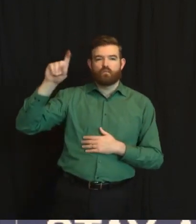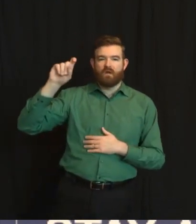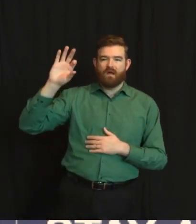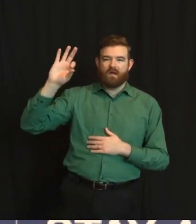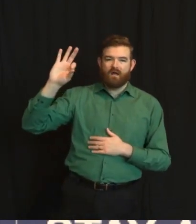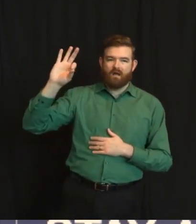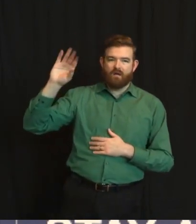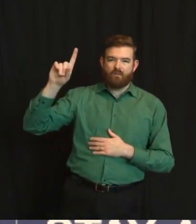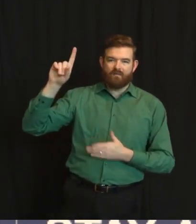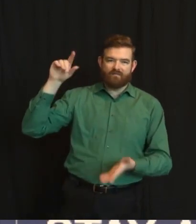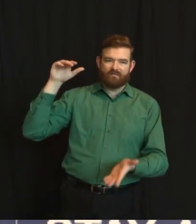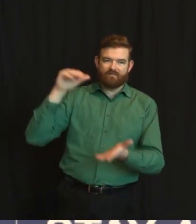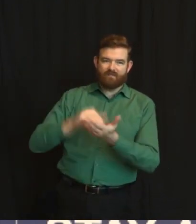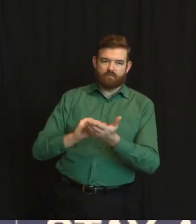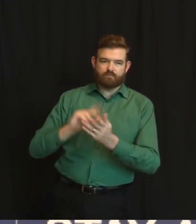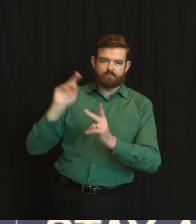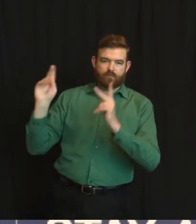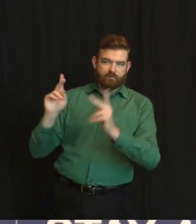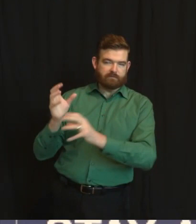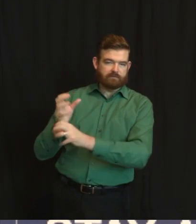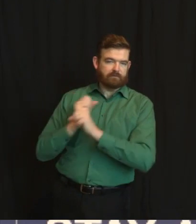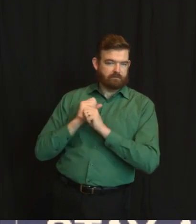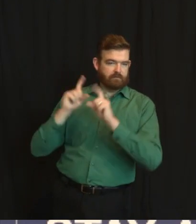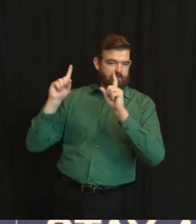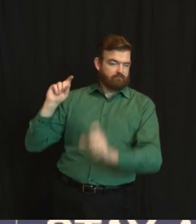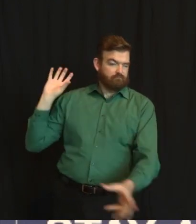191,813 individuals have been tested,